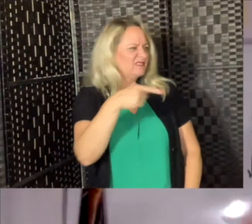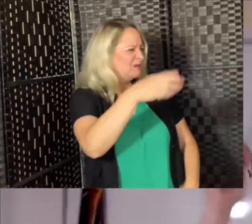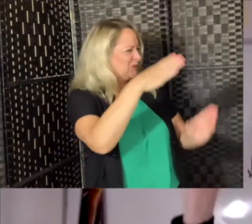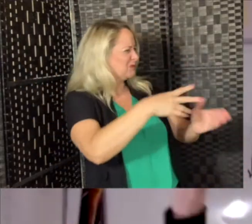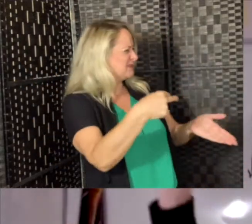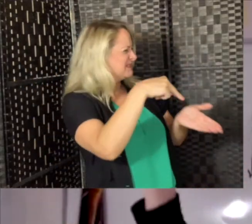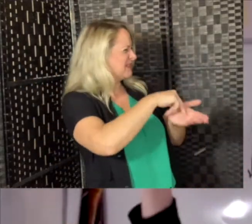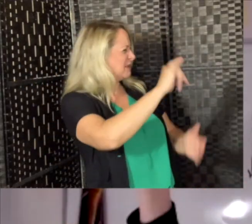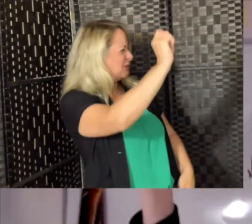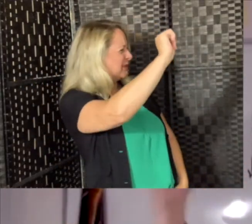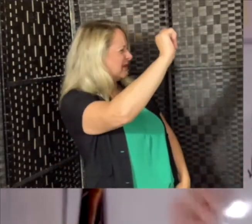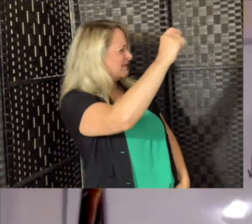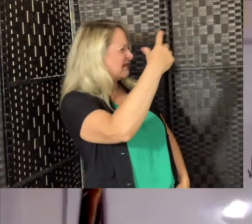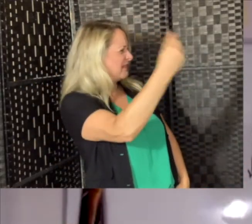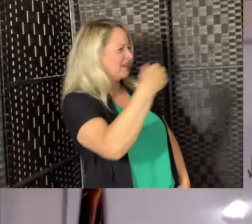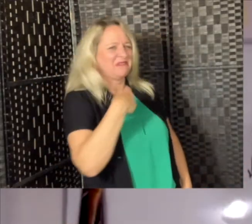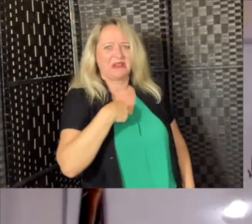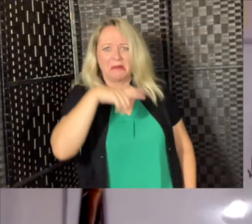I'm going to the bathroom.